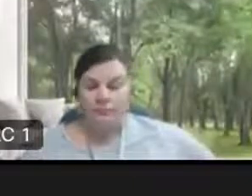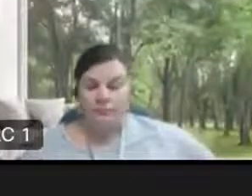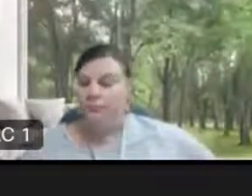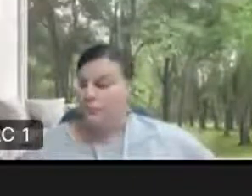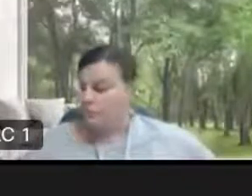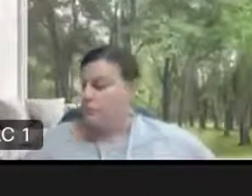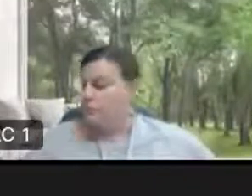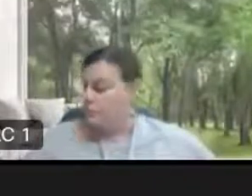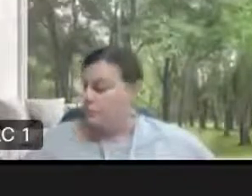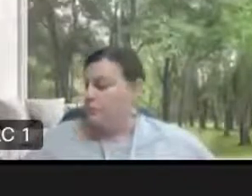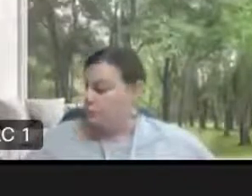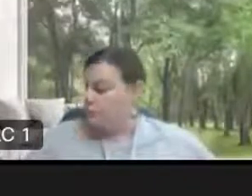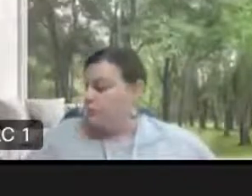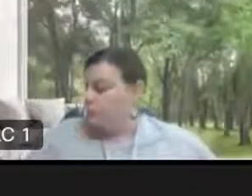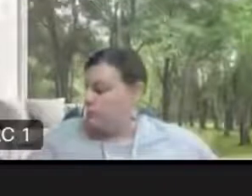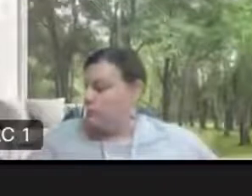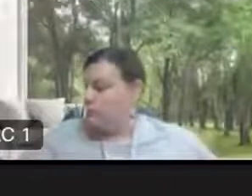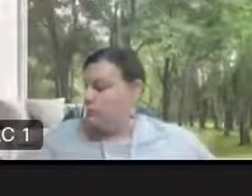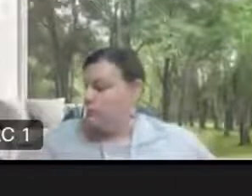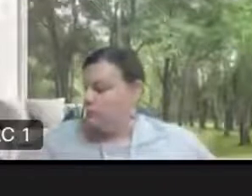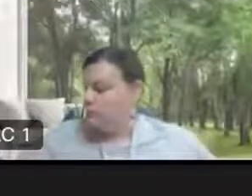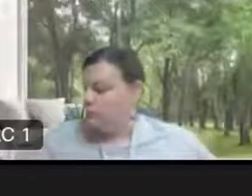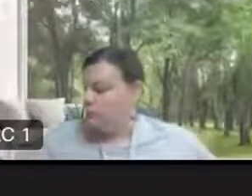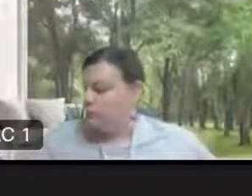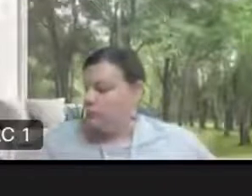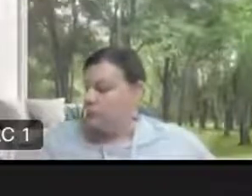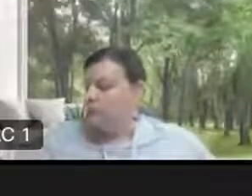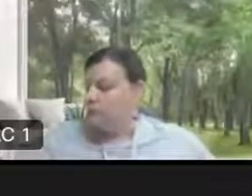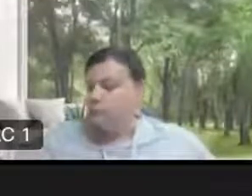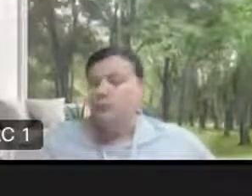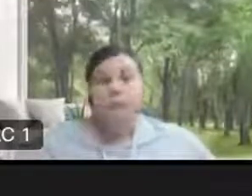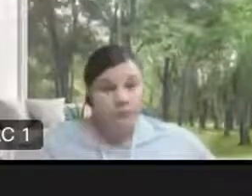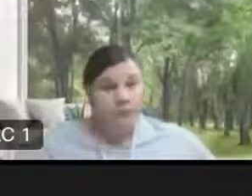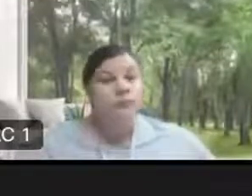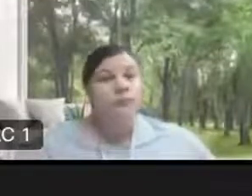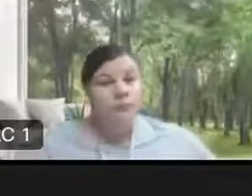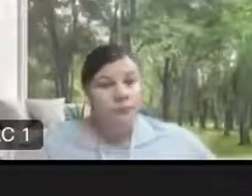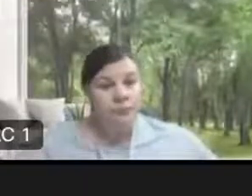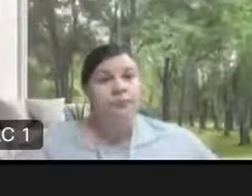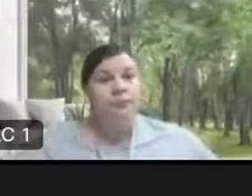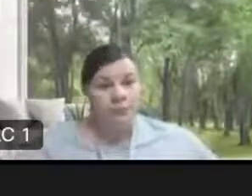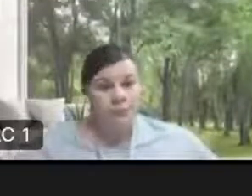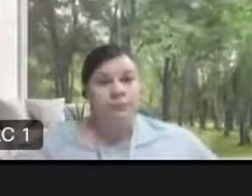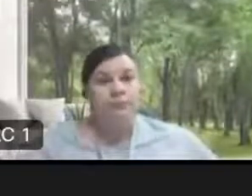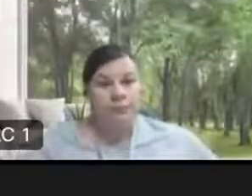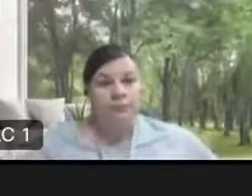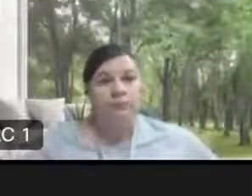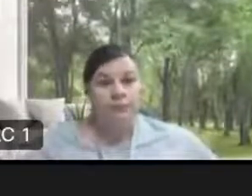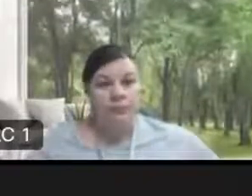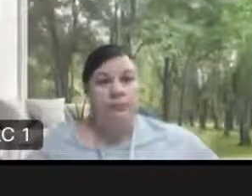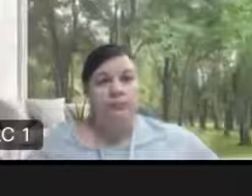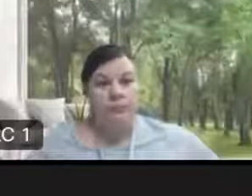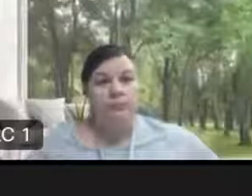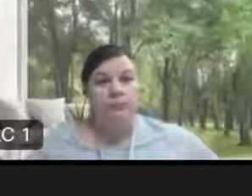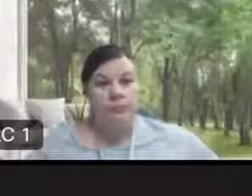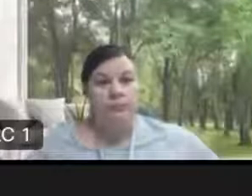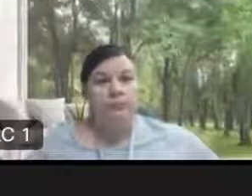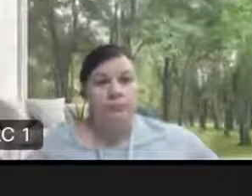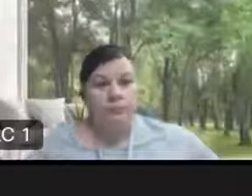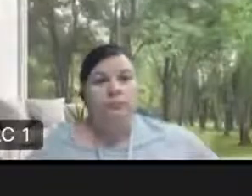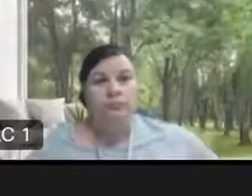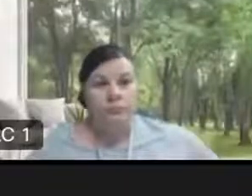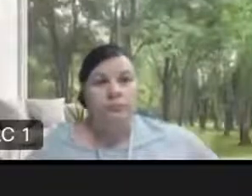opportunity, as did Rima, to get up in front of our entire staff and talk about their positions this week. And as